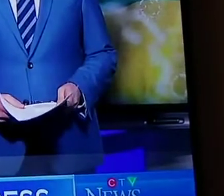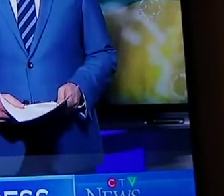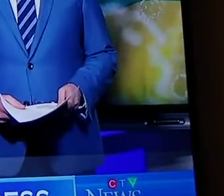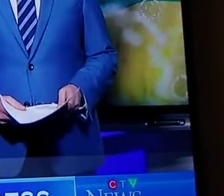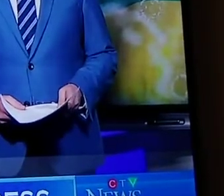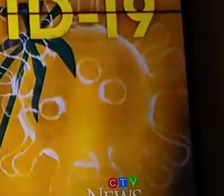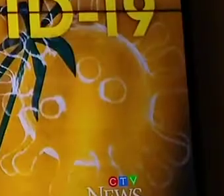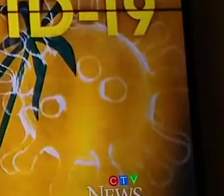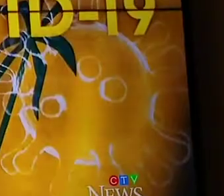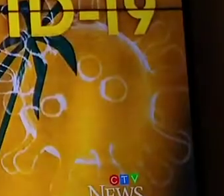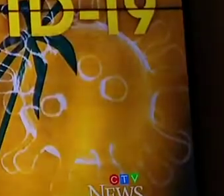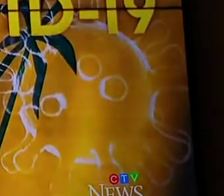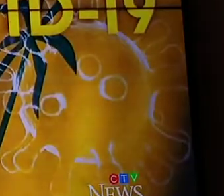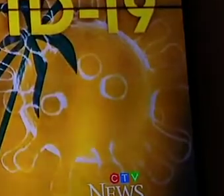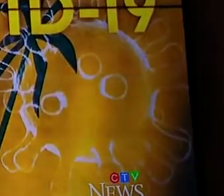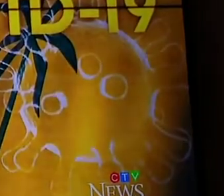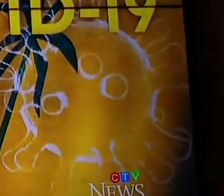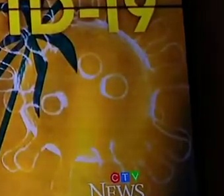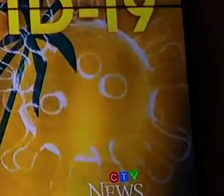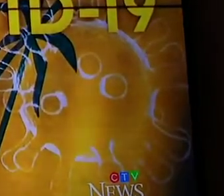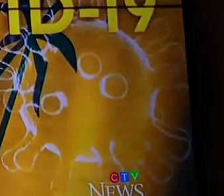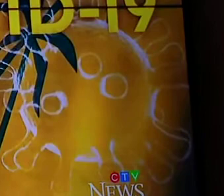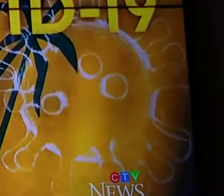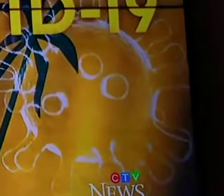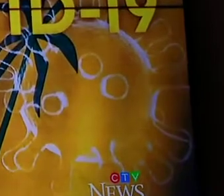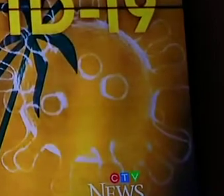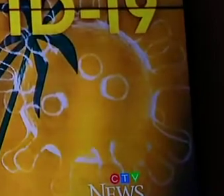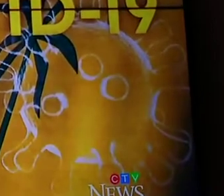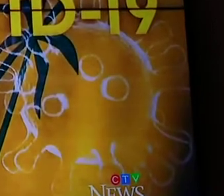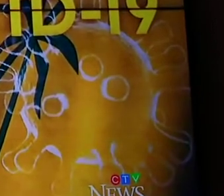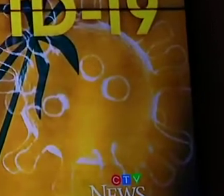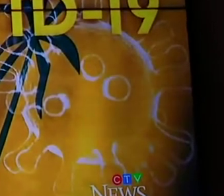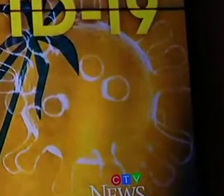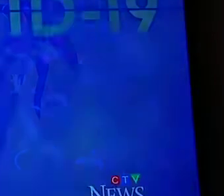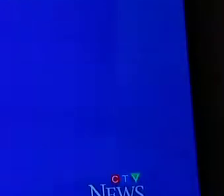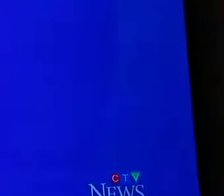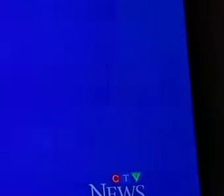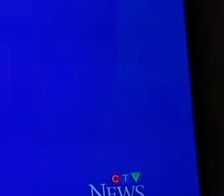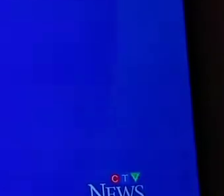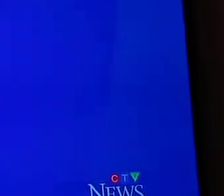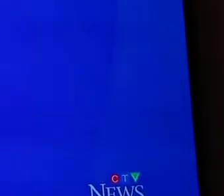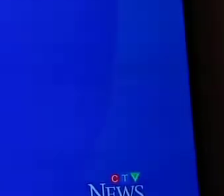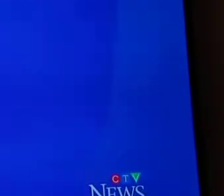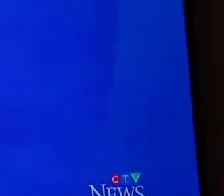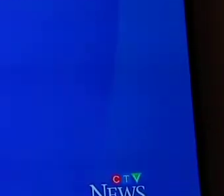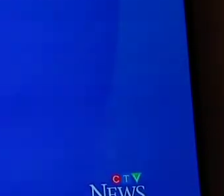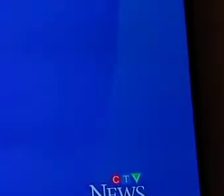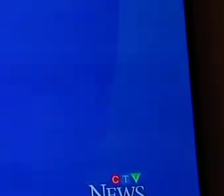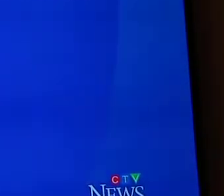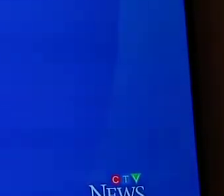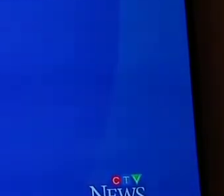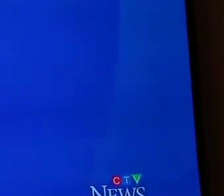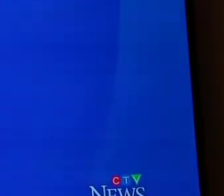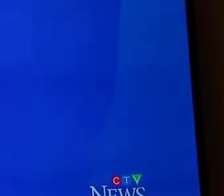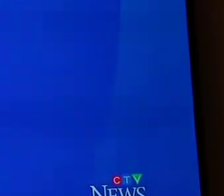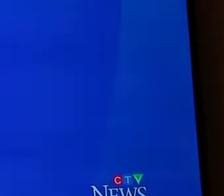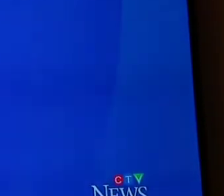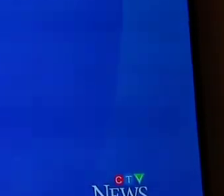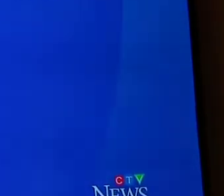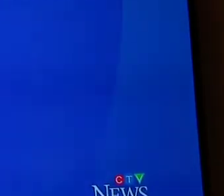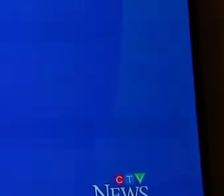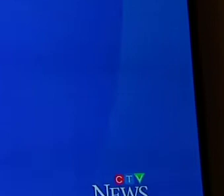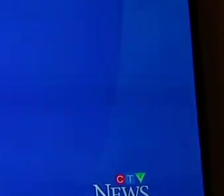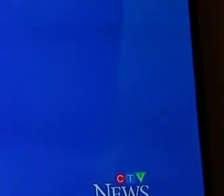that brings us to tonight's web poll question. We want to know, are you satisfied with how the province has handled the COVID-19 pandemic so far? Let us know on our